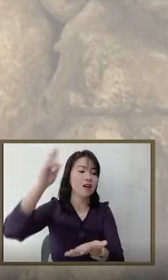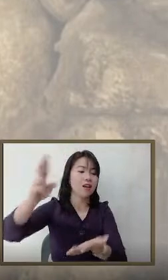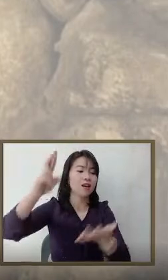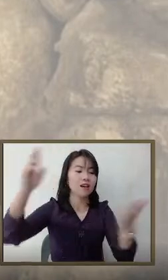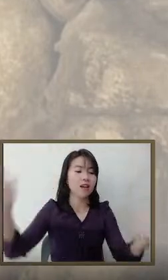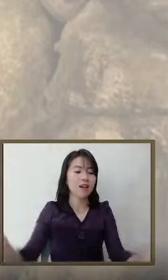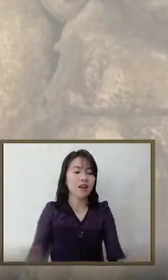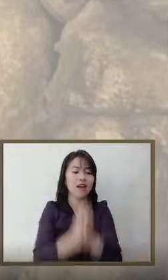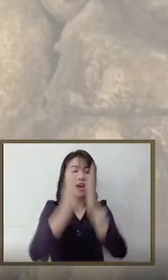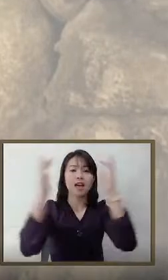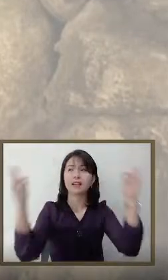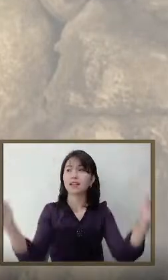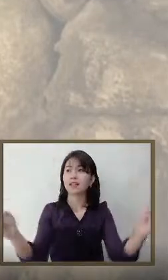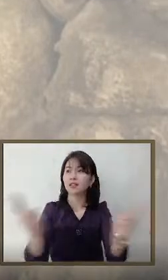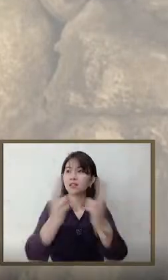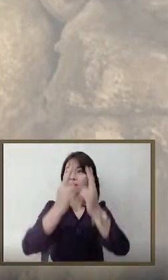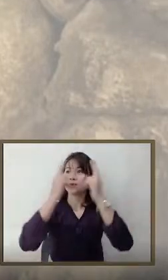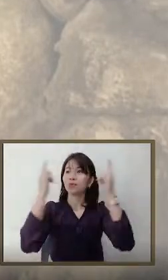arose,